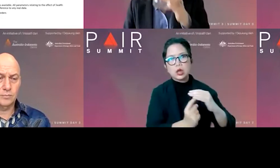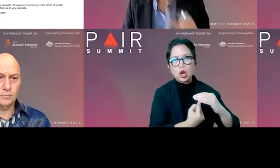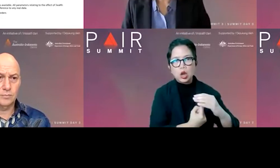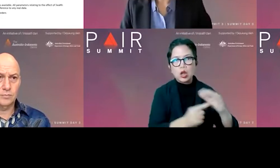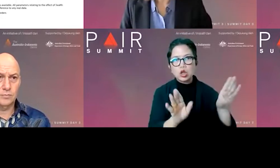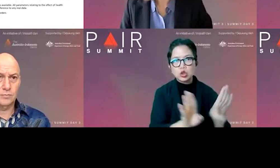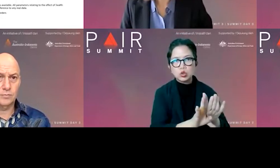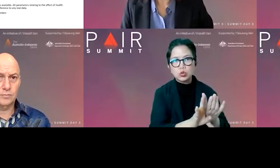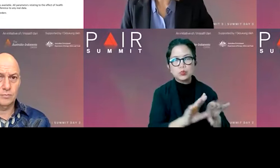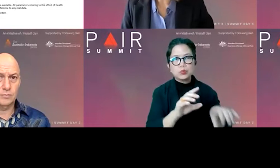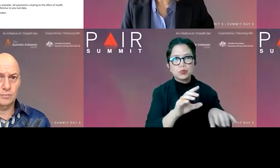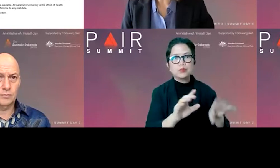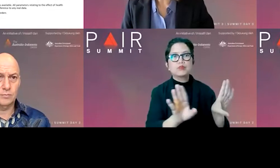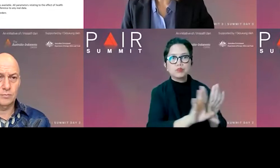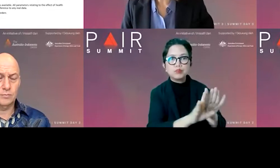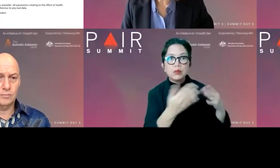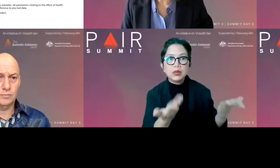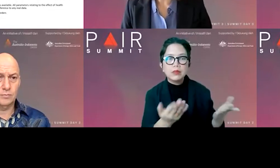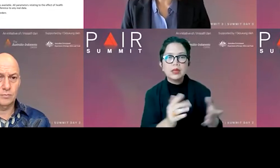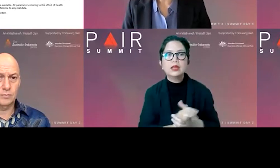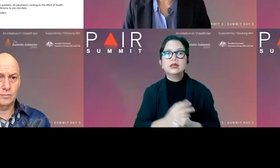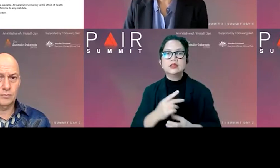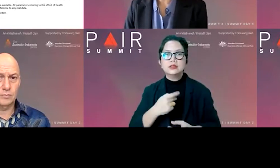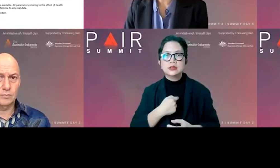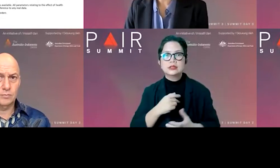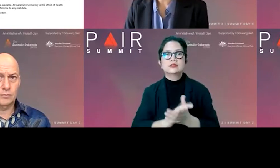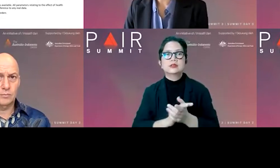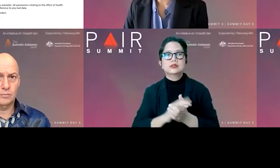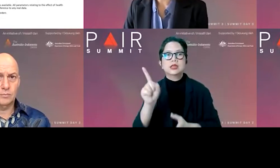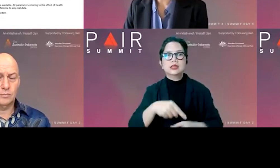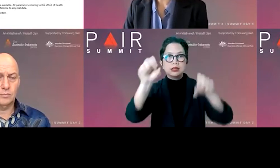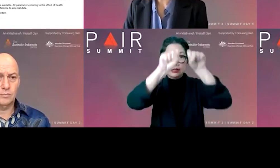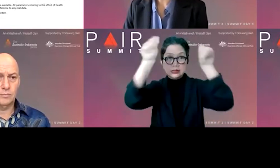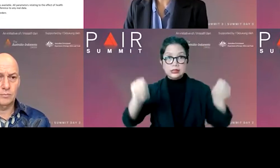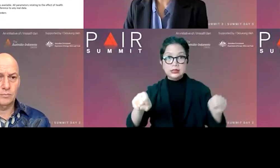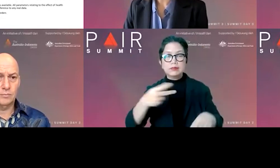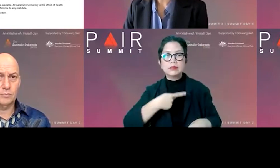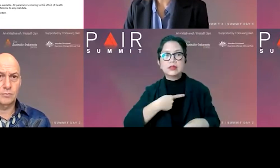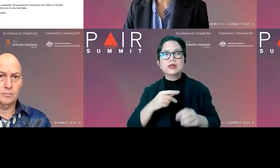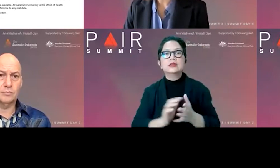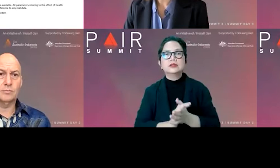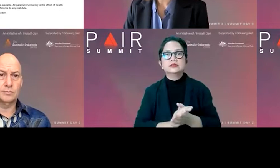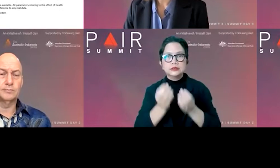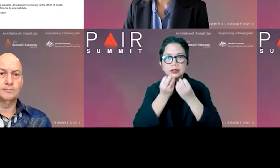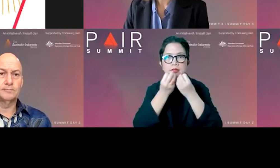methodology will be explained more by our colleague, Fiere. Thank you, Helen.